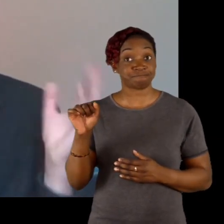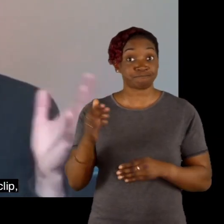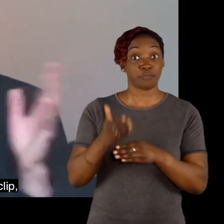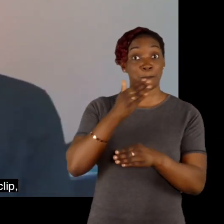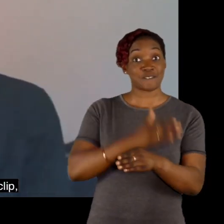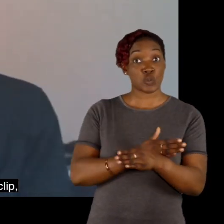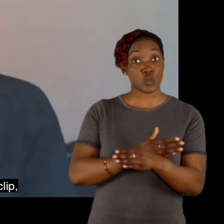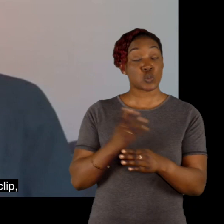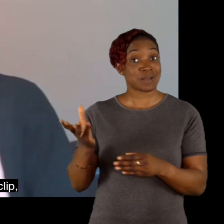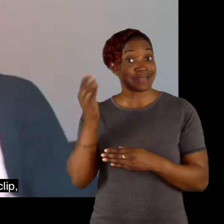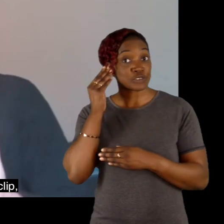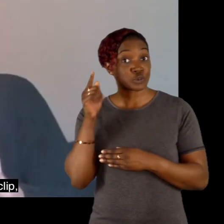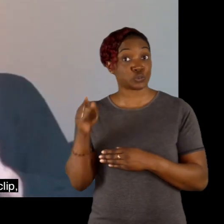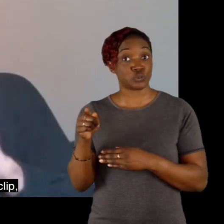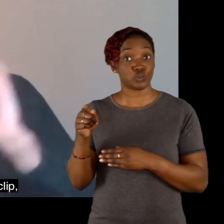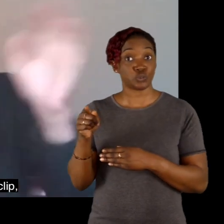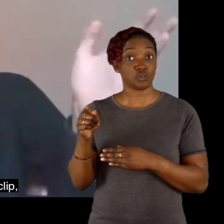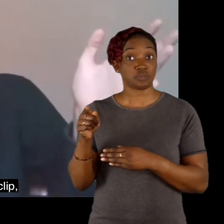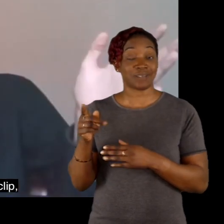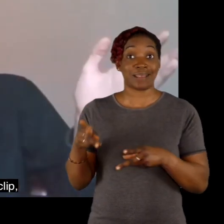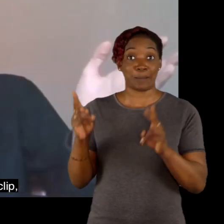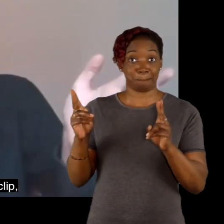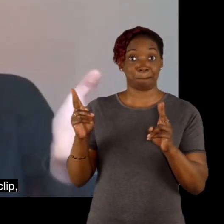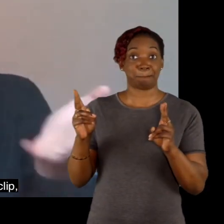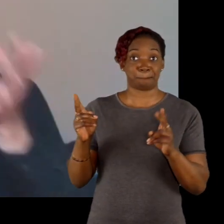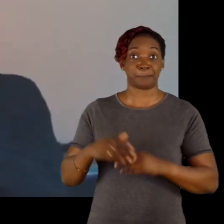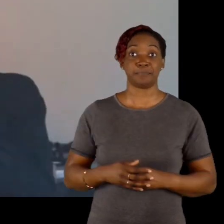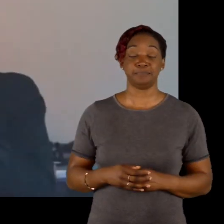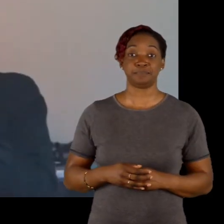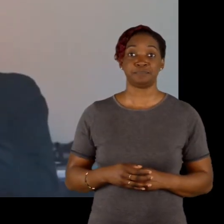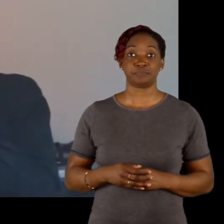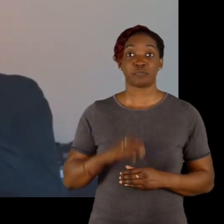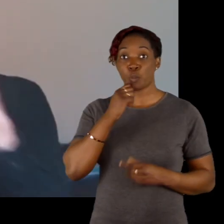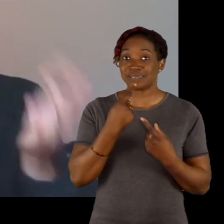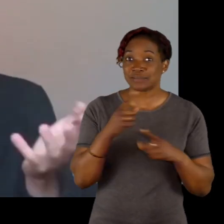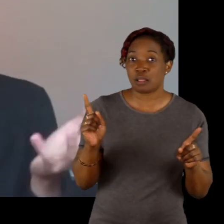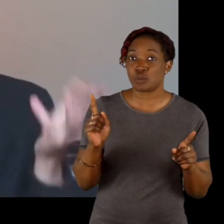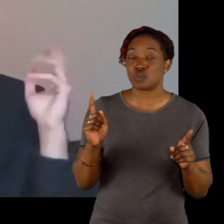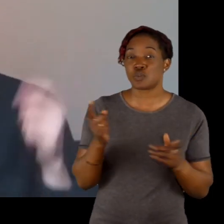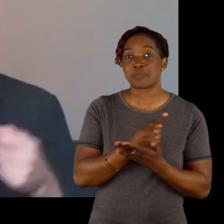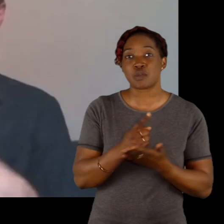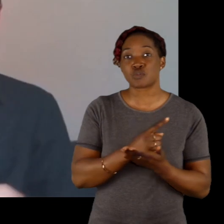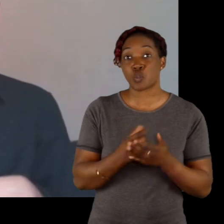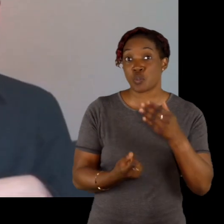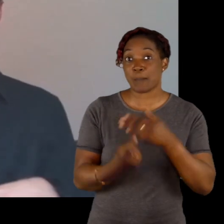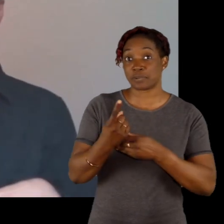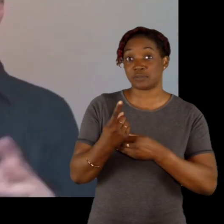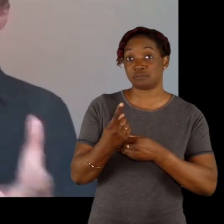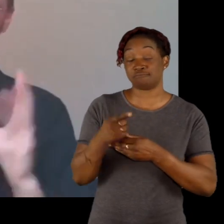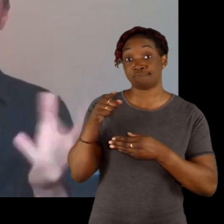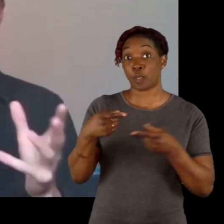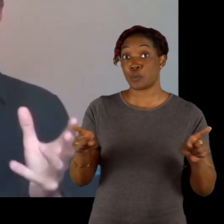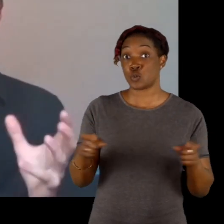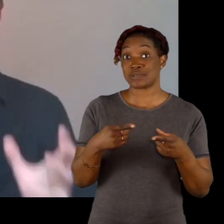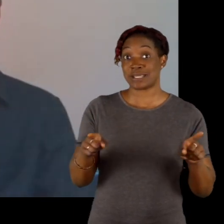Yeah, before we have a listen to the clip, I'll tell you a little bit about what happened when